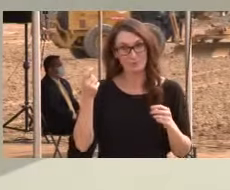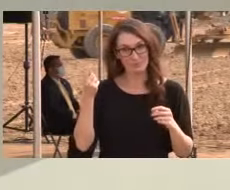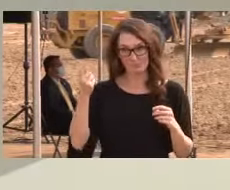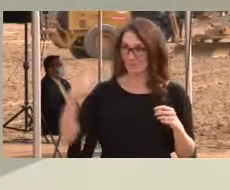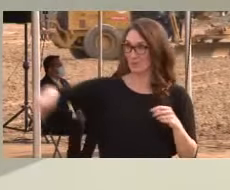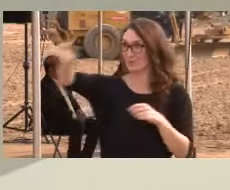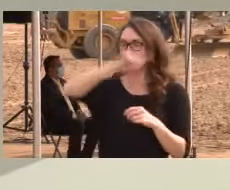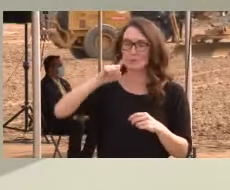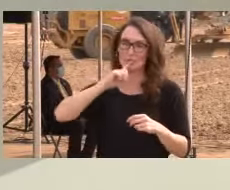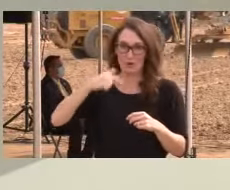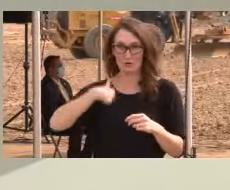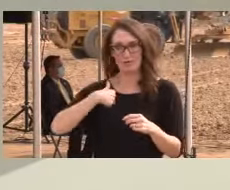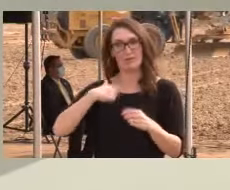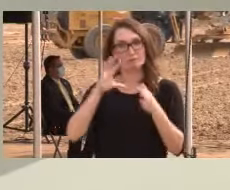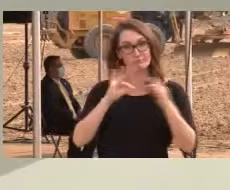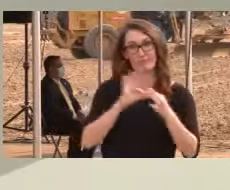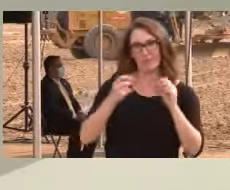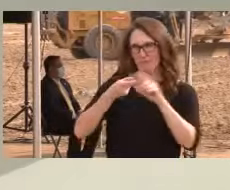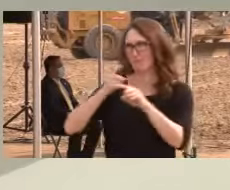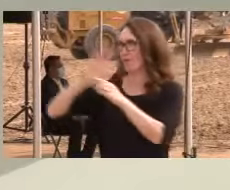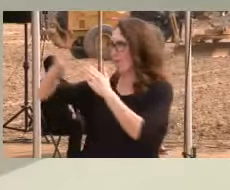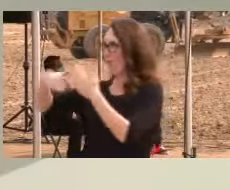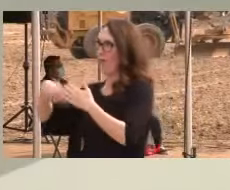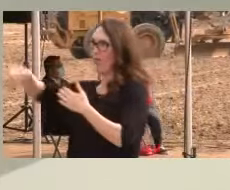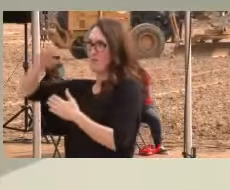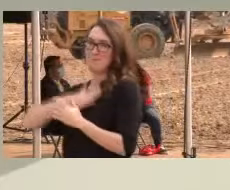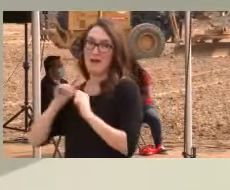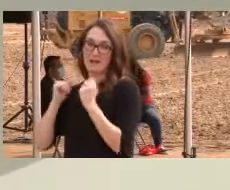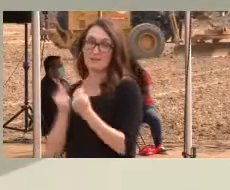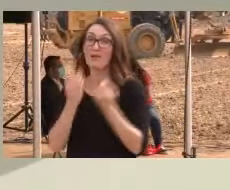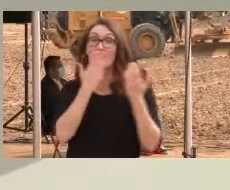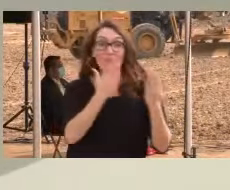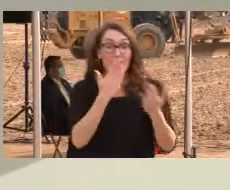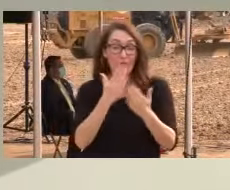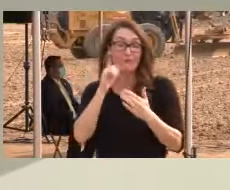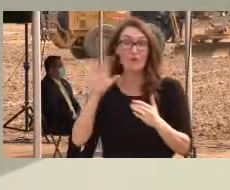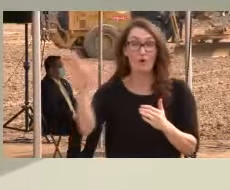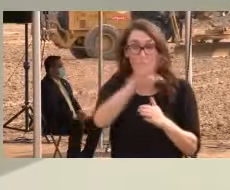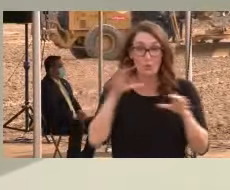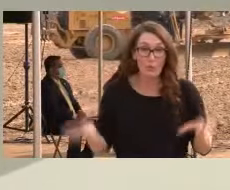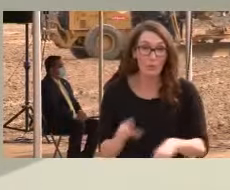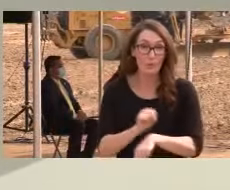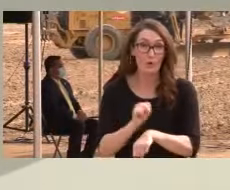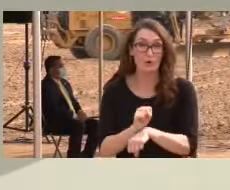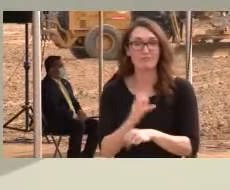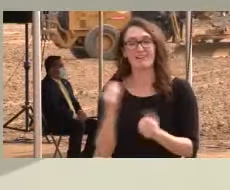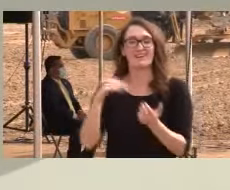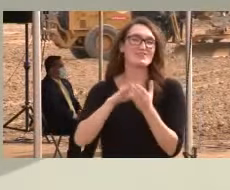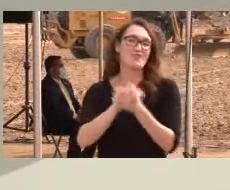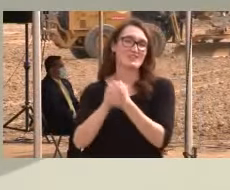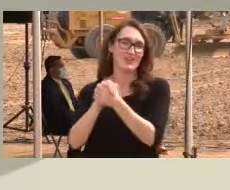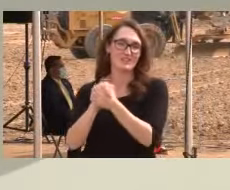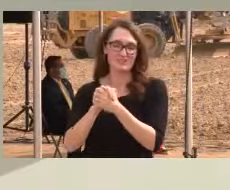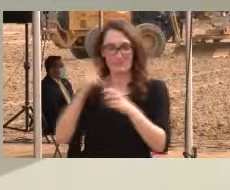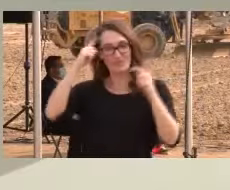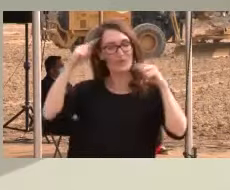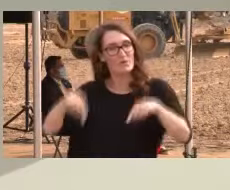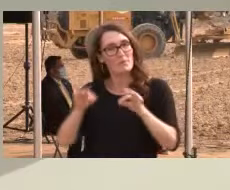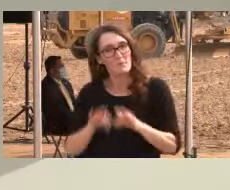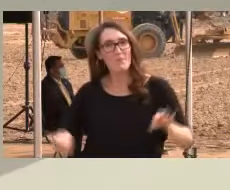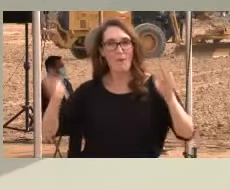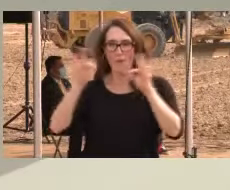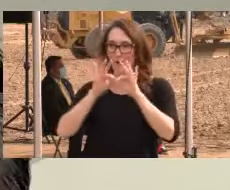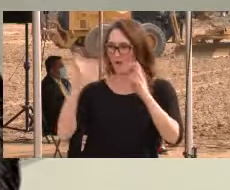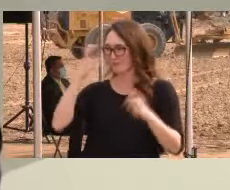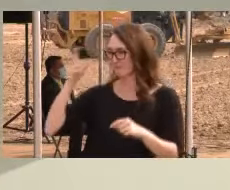of the entire Chancellor's Office team. Thank you for the work that you're doing, and again, congratulations on this important